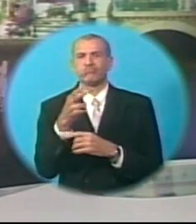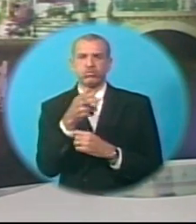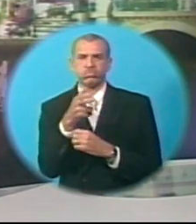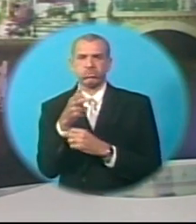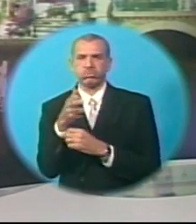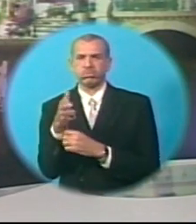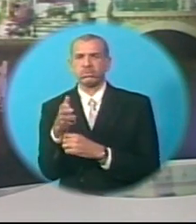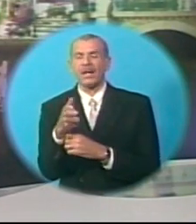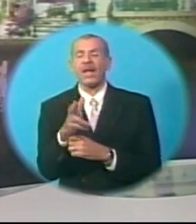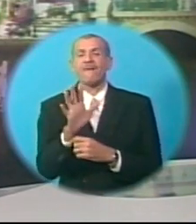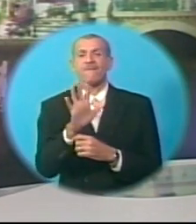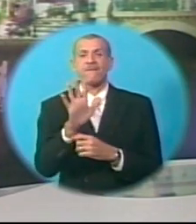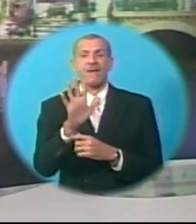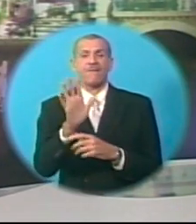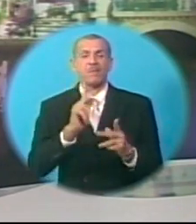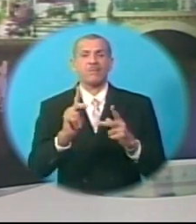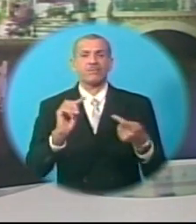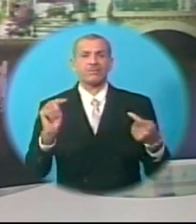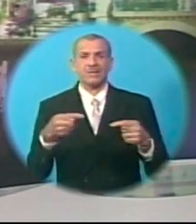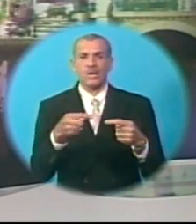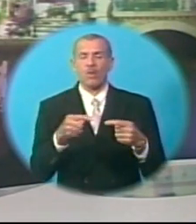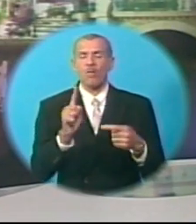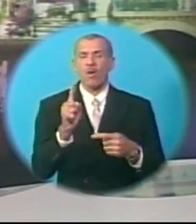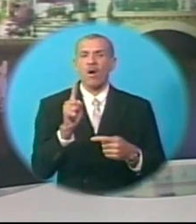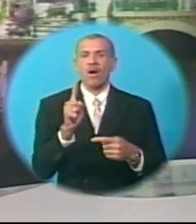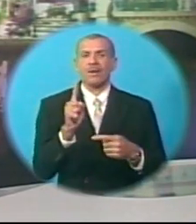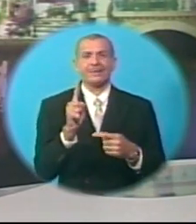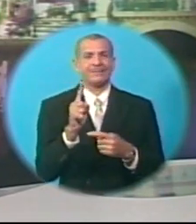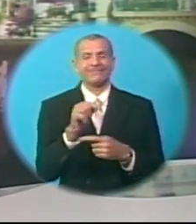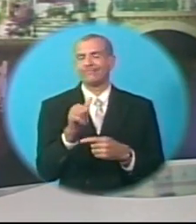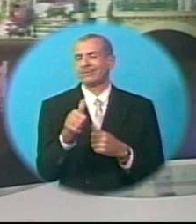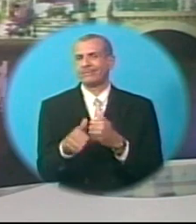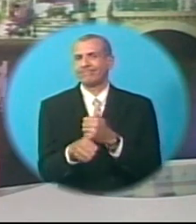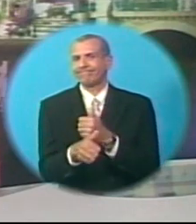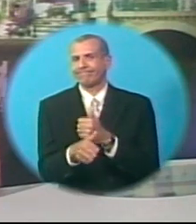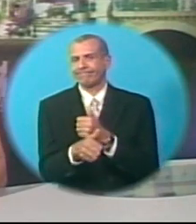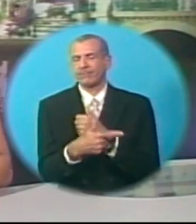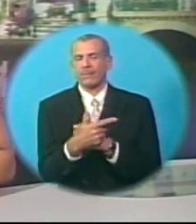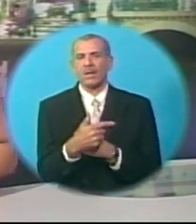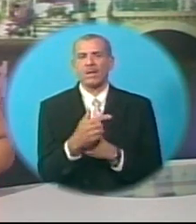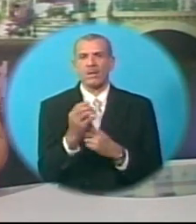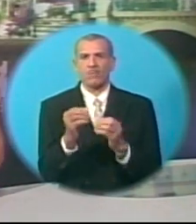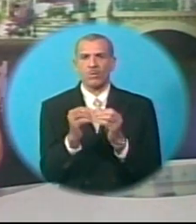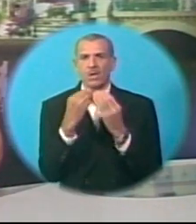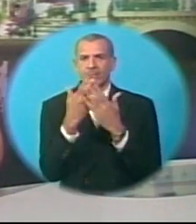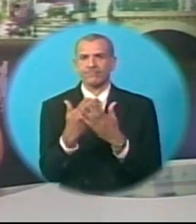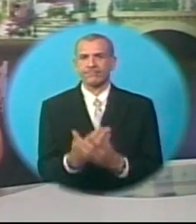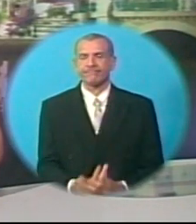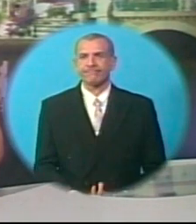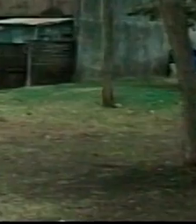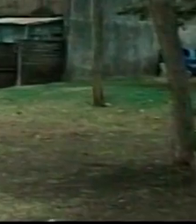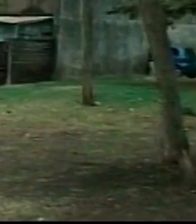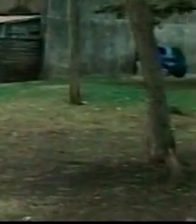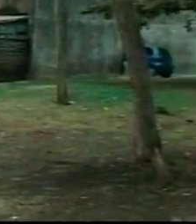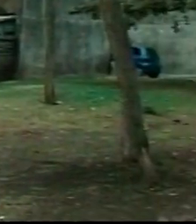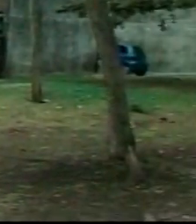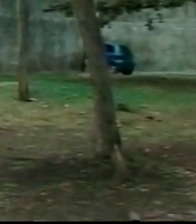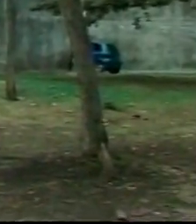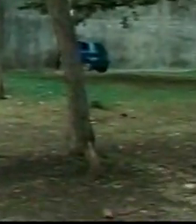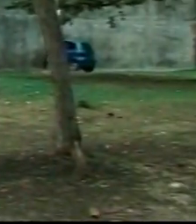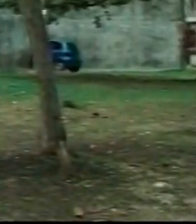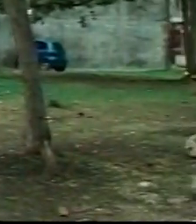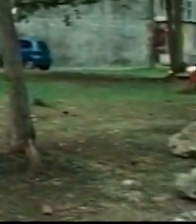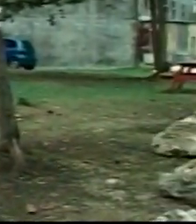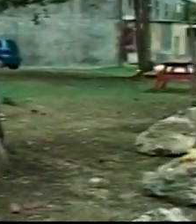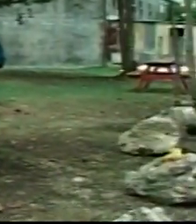left 5 people injured, one of them critically. Ryan Broom tells us more. The shooting at Wharton Christ Church left